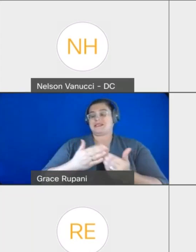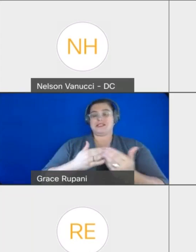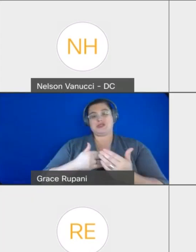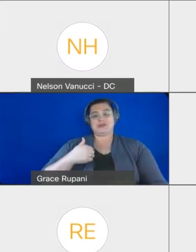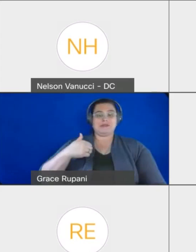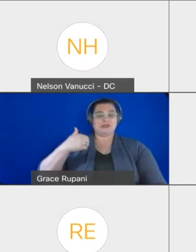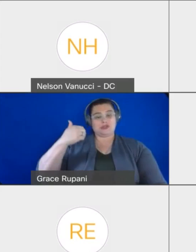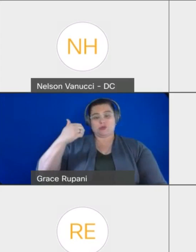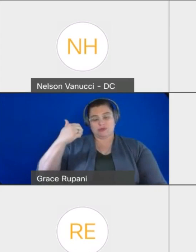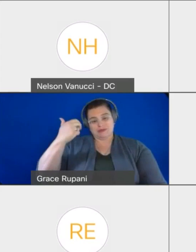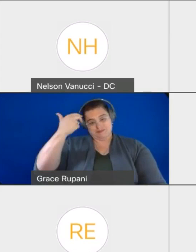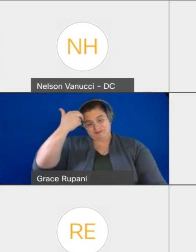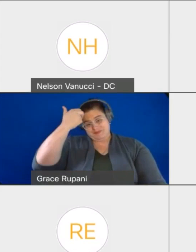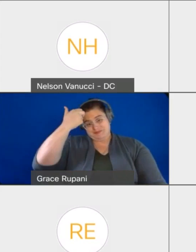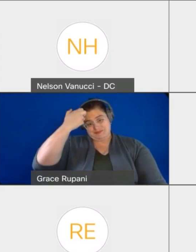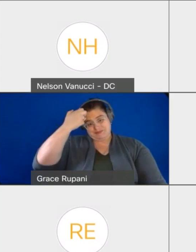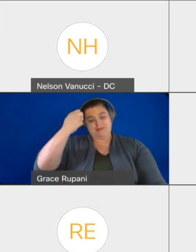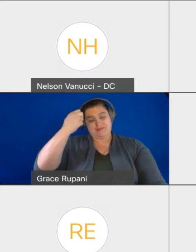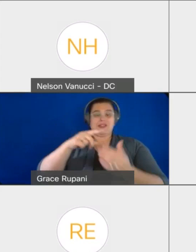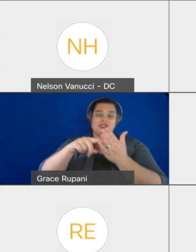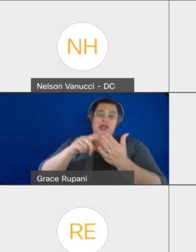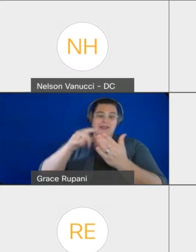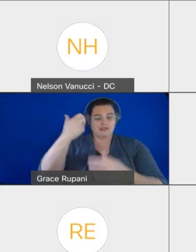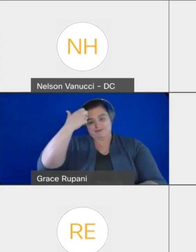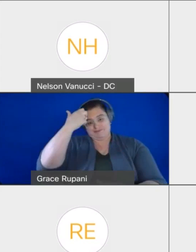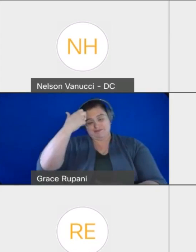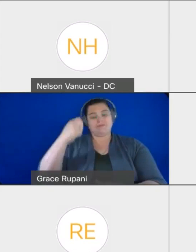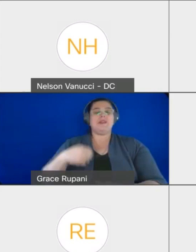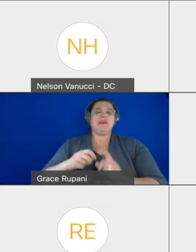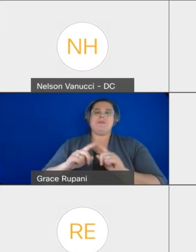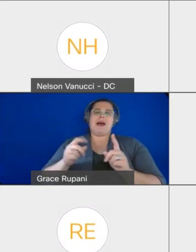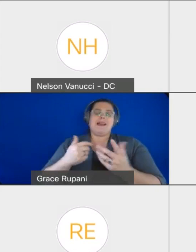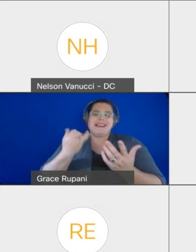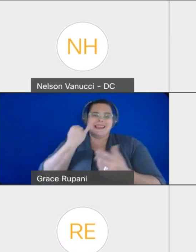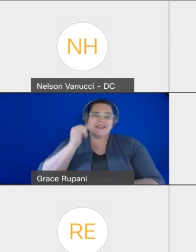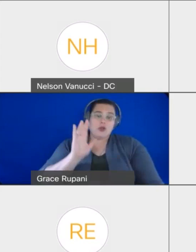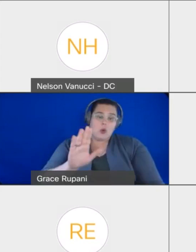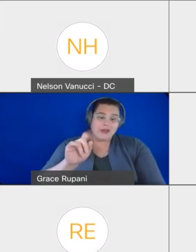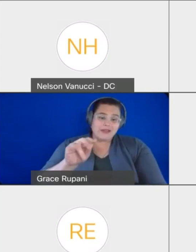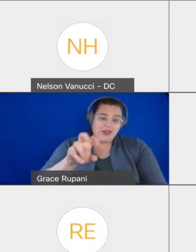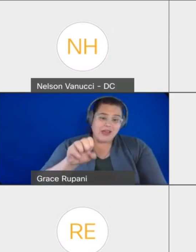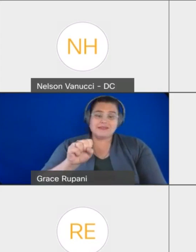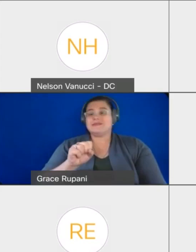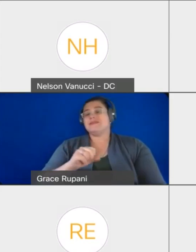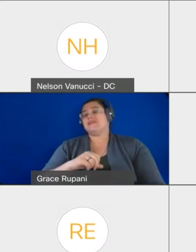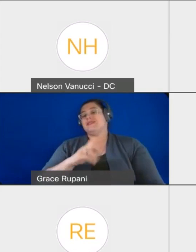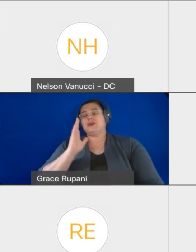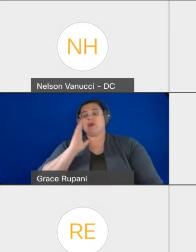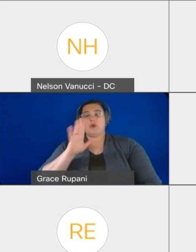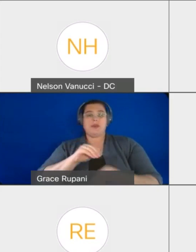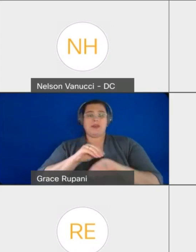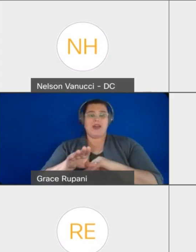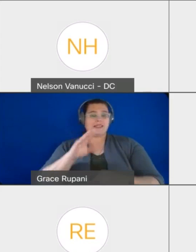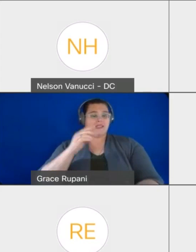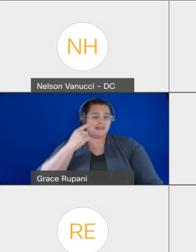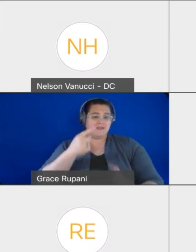the limitation of whatever device you're using. And so if the device you're using to take the temperature is going to be affected by coming in over the